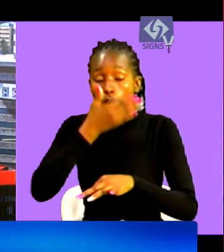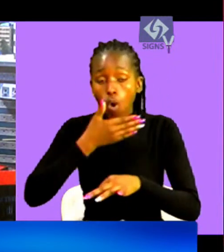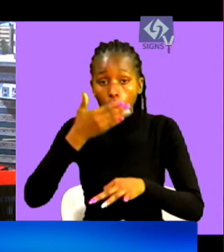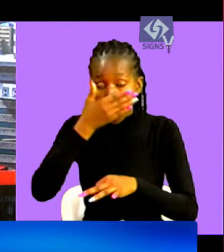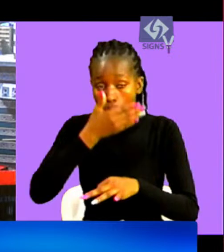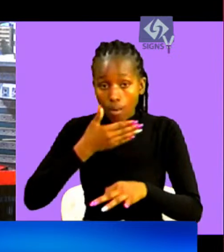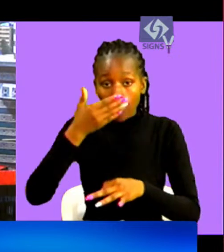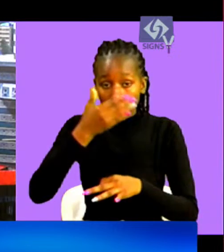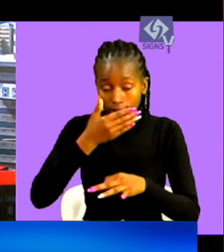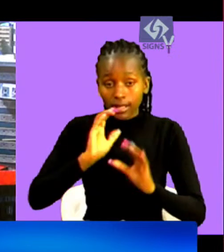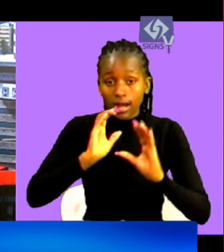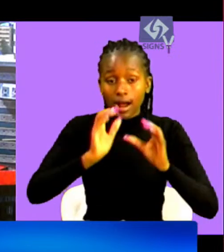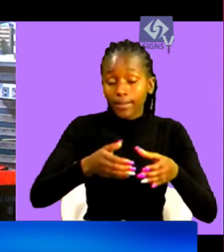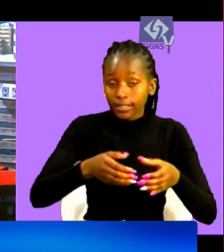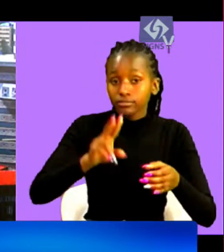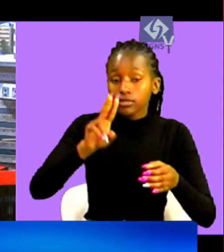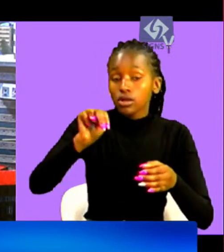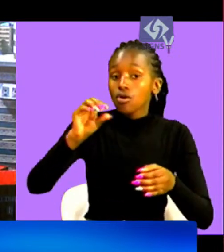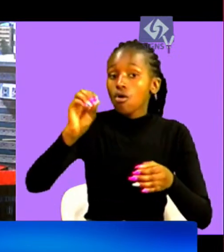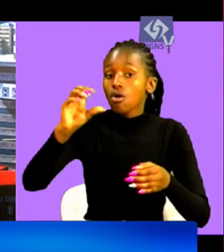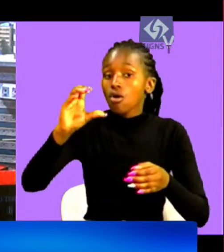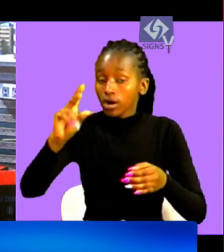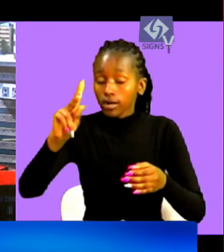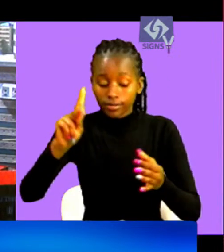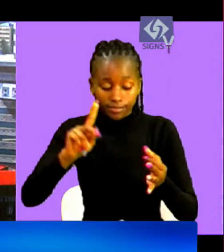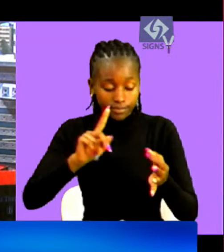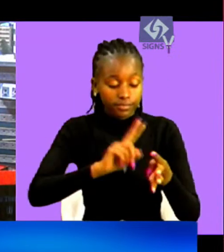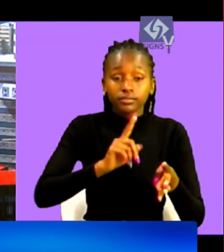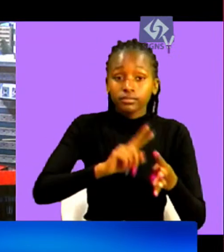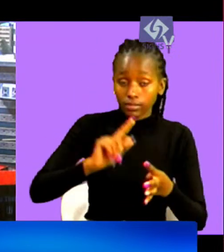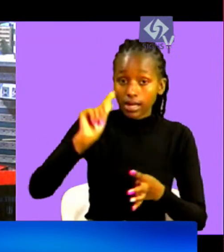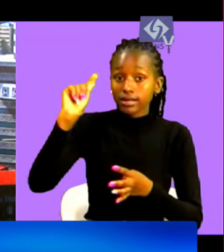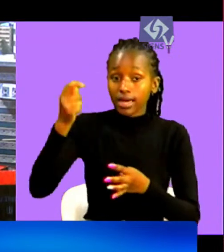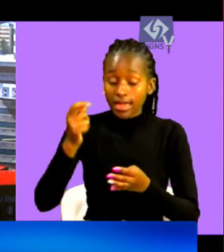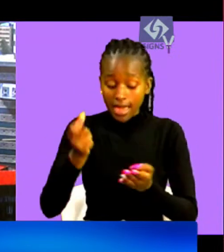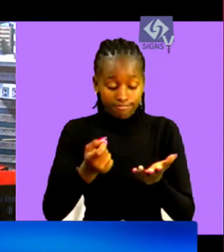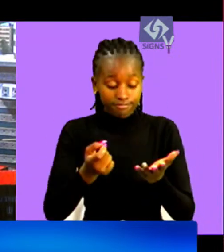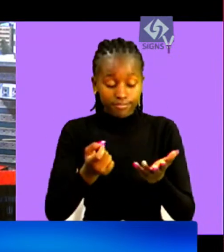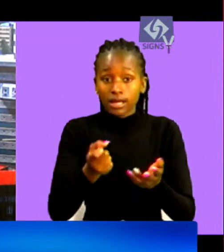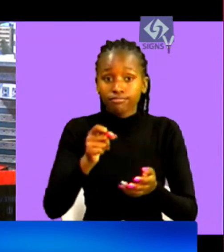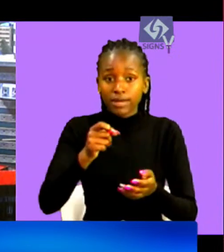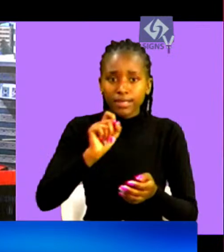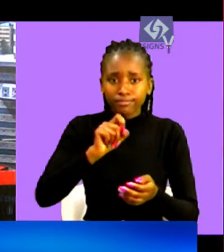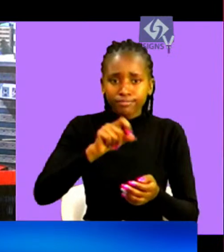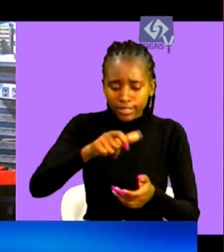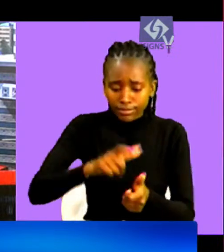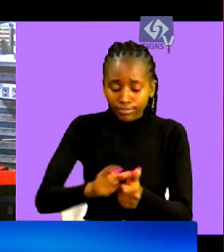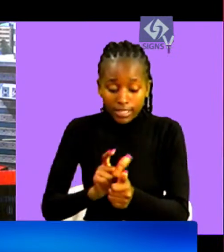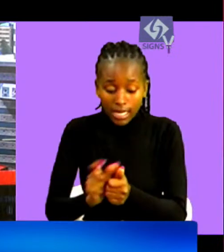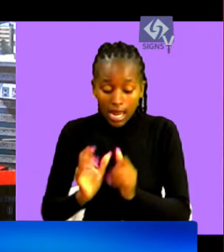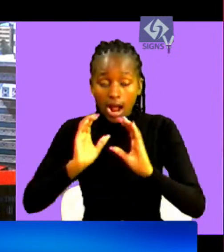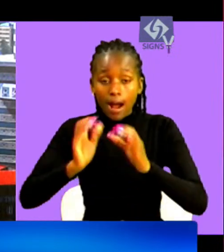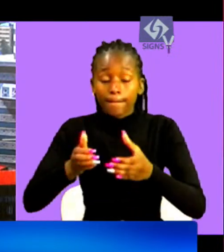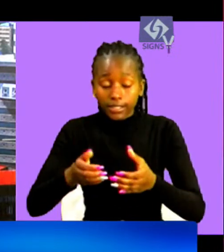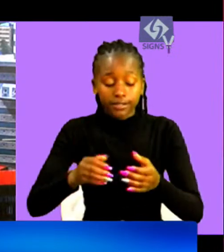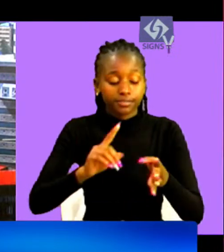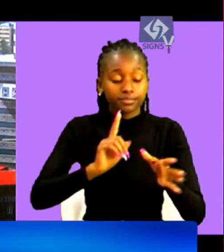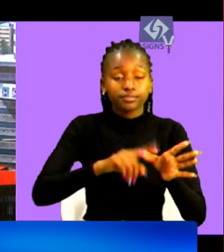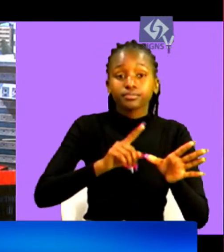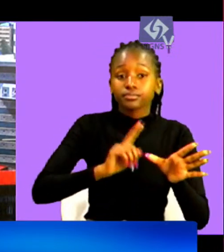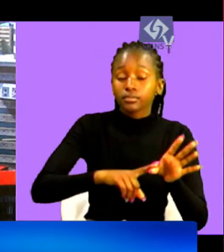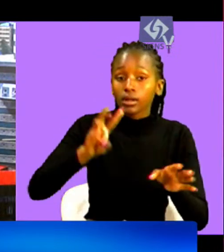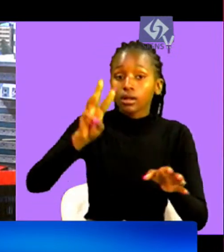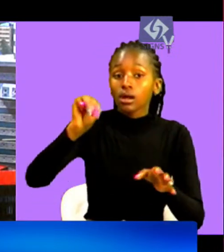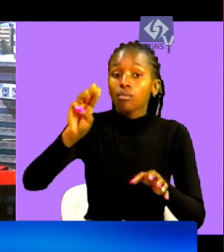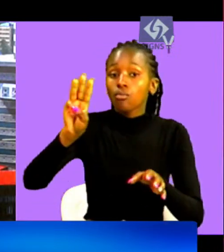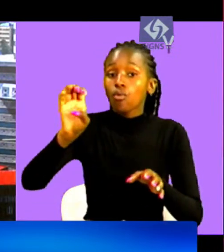of Kenya, NOC, Kenya Seed Company Limited, KSC, Mwea Rice Mills